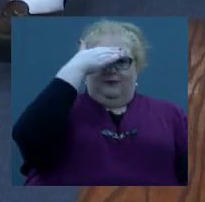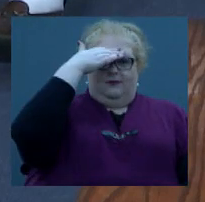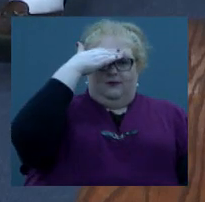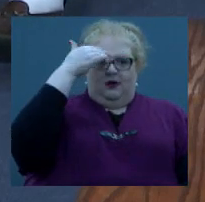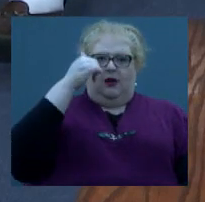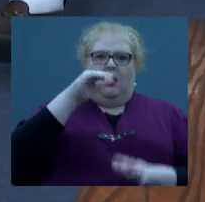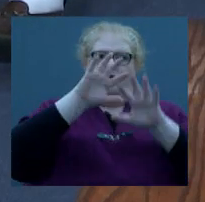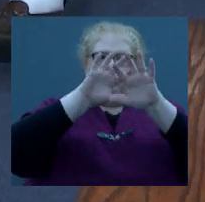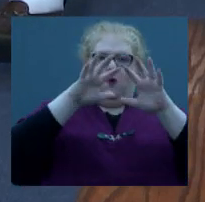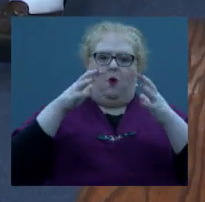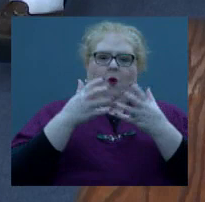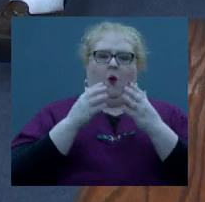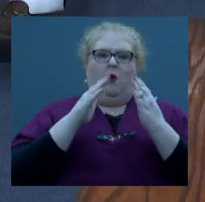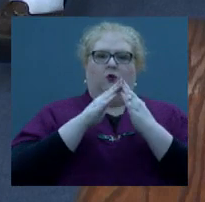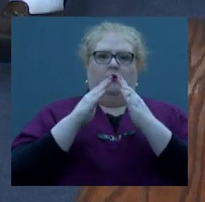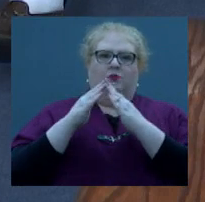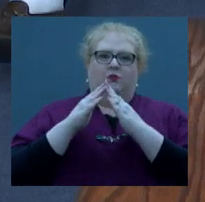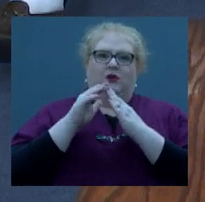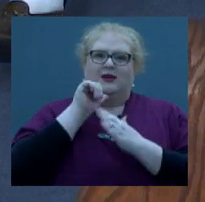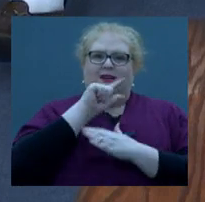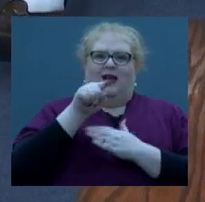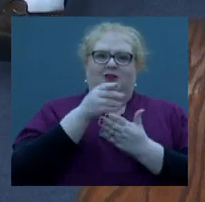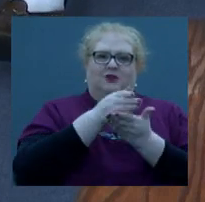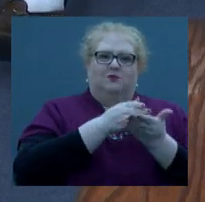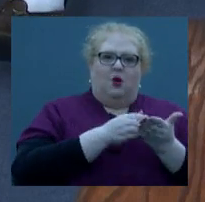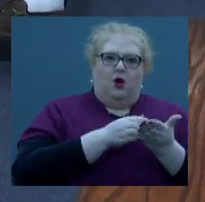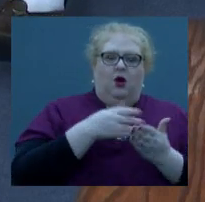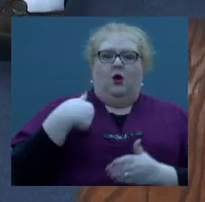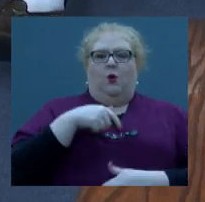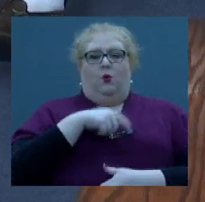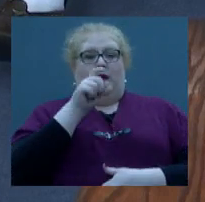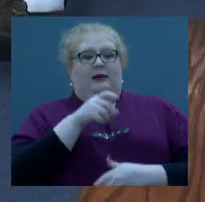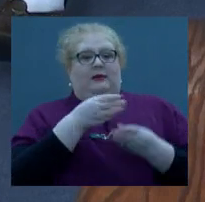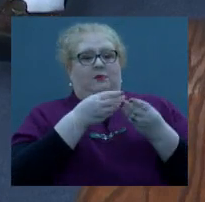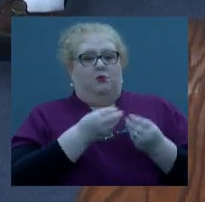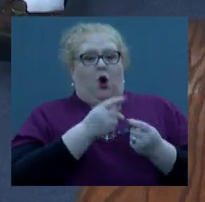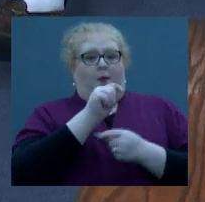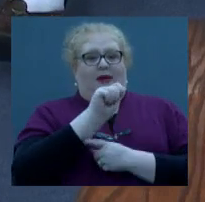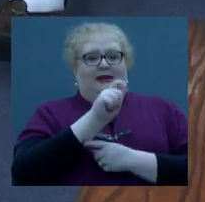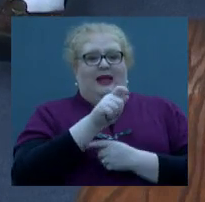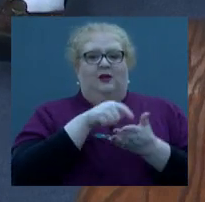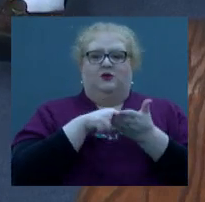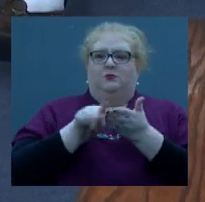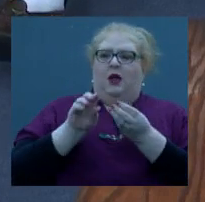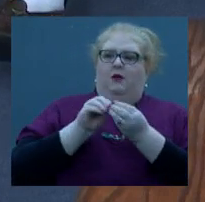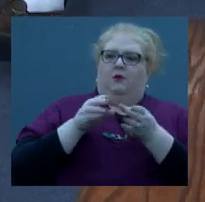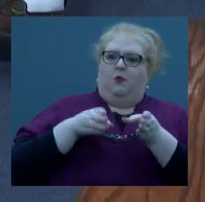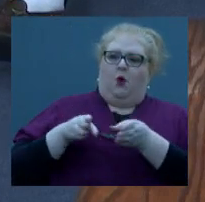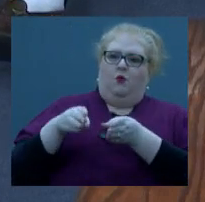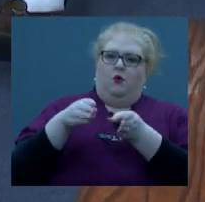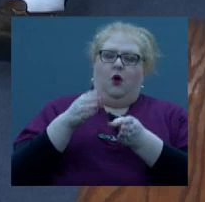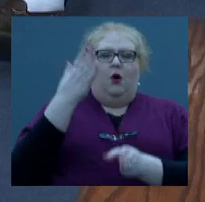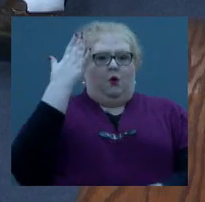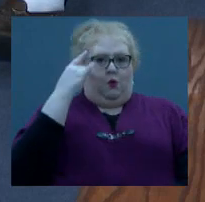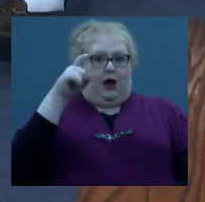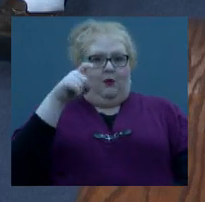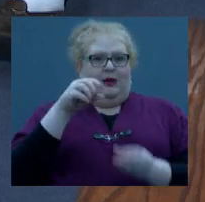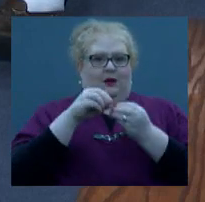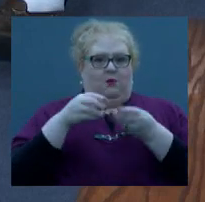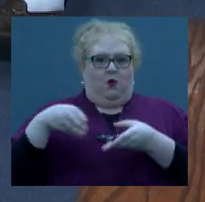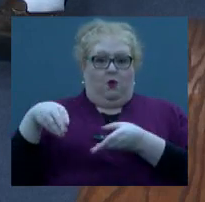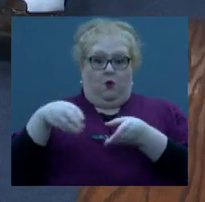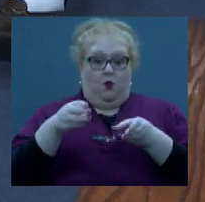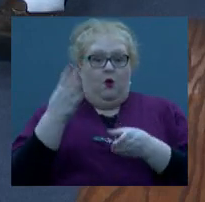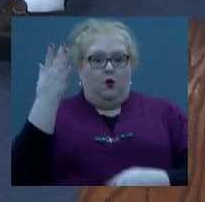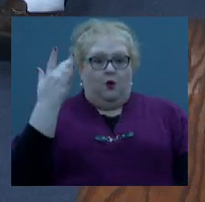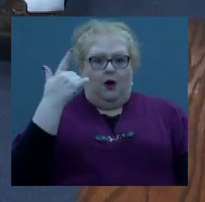We need the property tax to pay for more roads. Why do we need more roads? Because we have